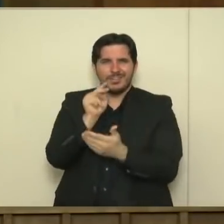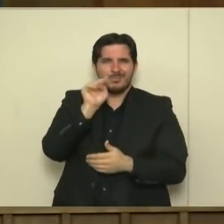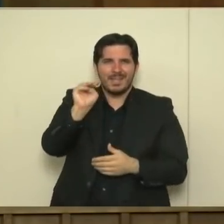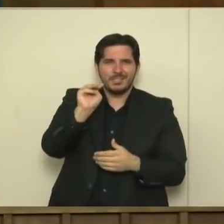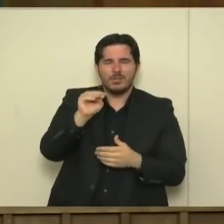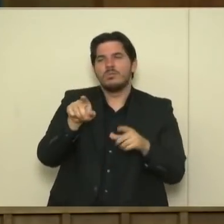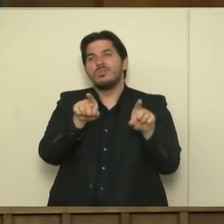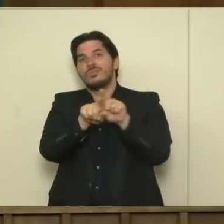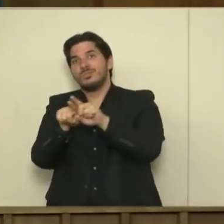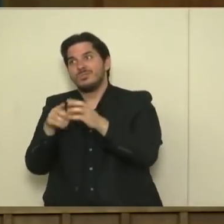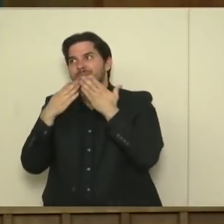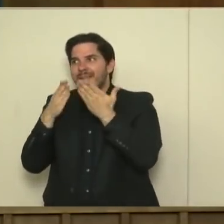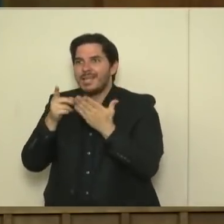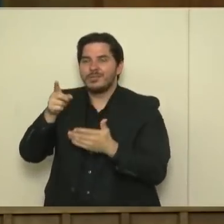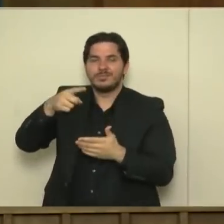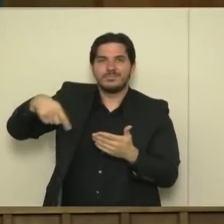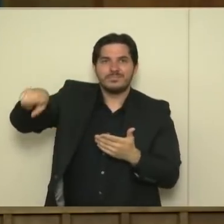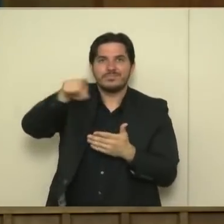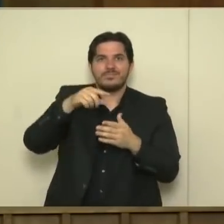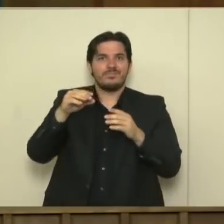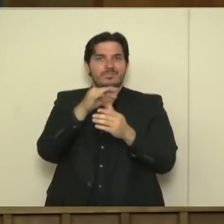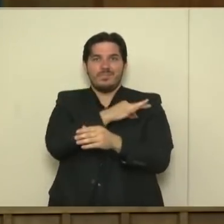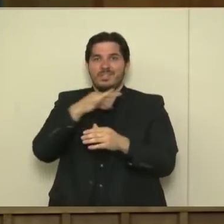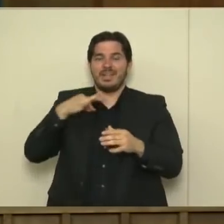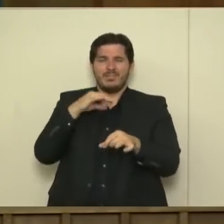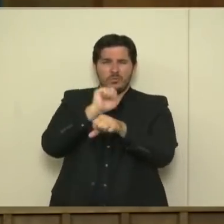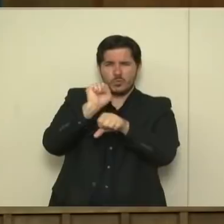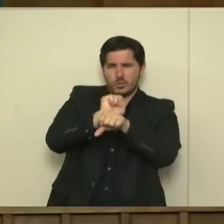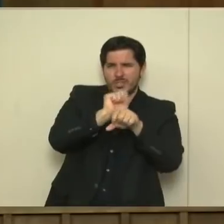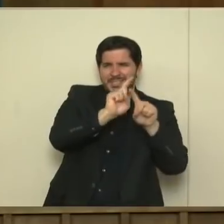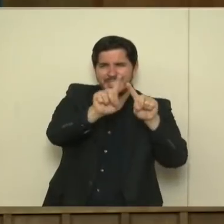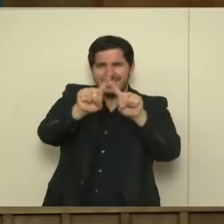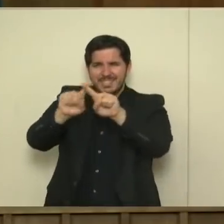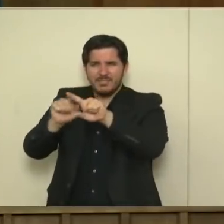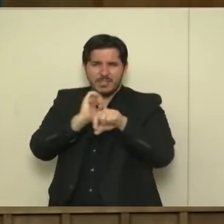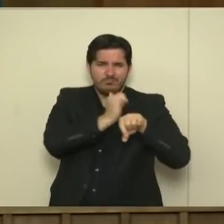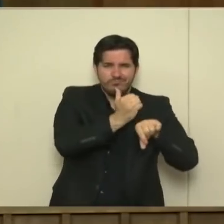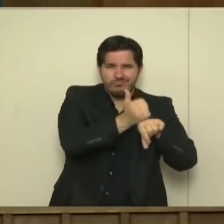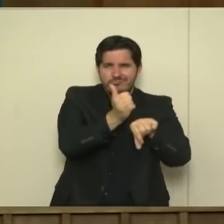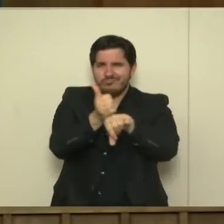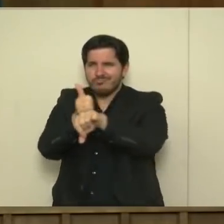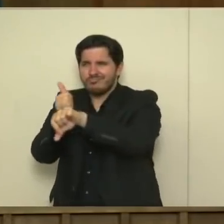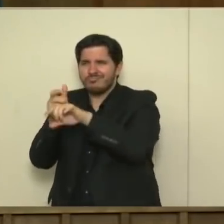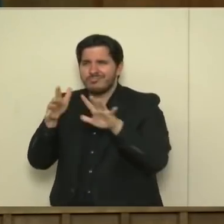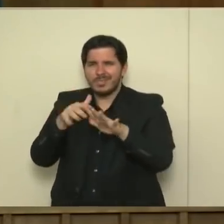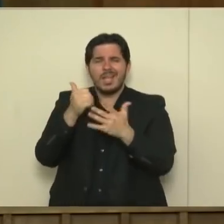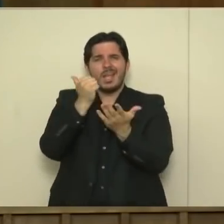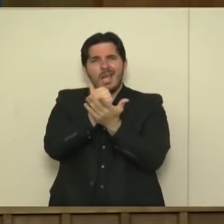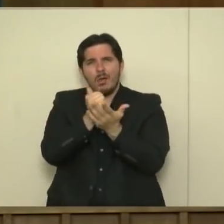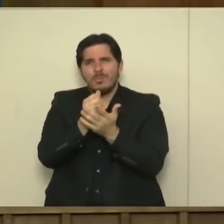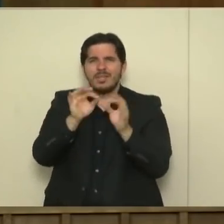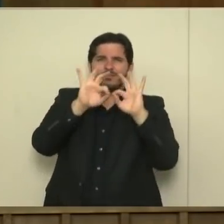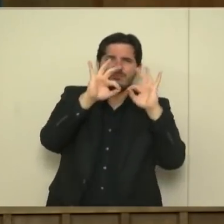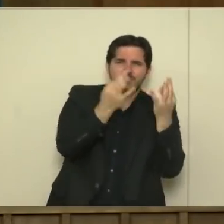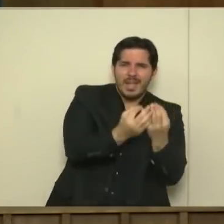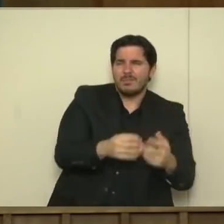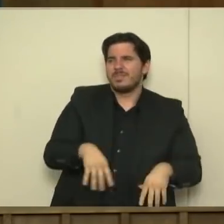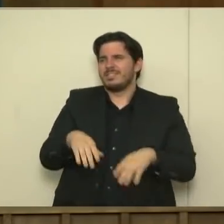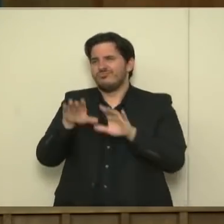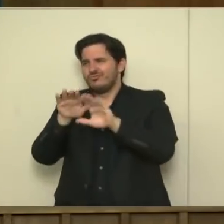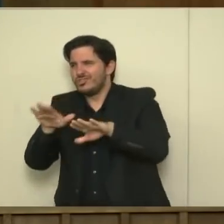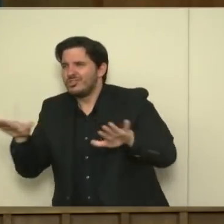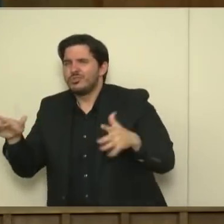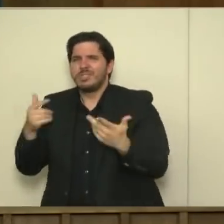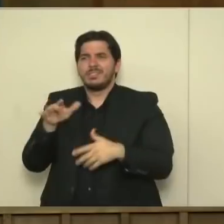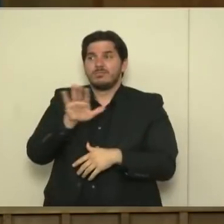childcare facilities throughout the pandemic, meeting the needs of families and children, and really with their dedication and commitment, we've been able